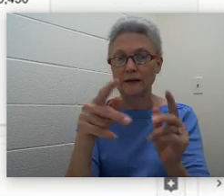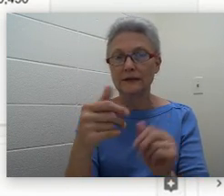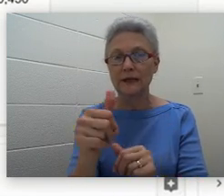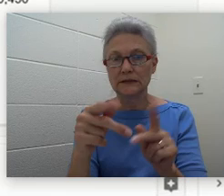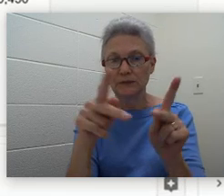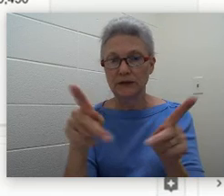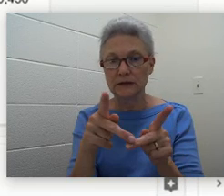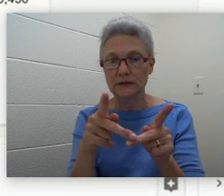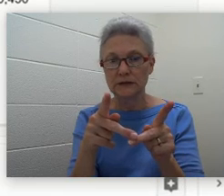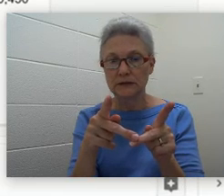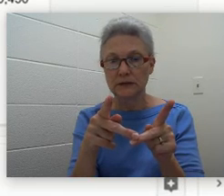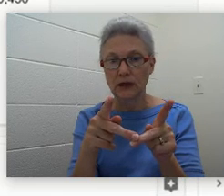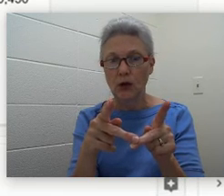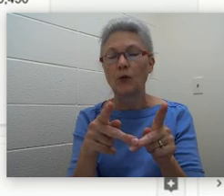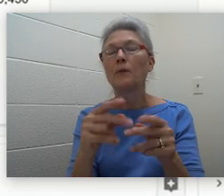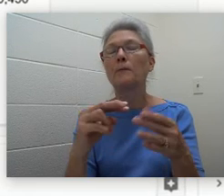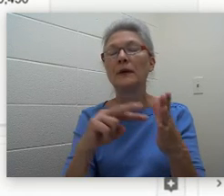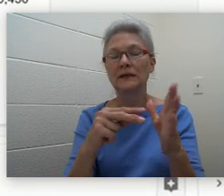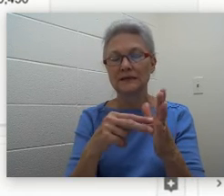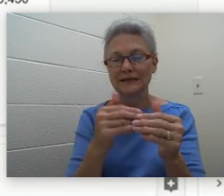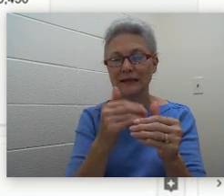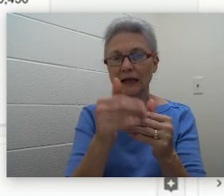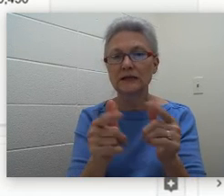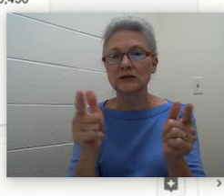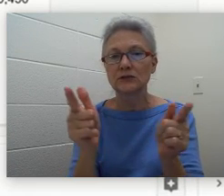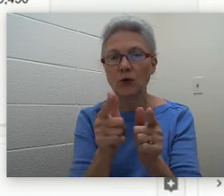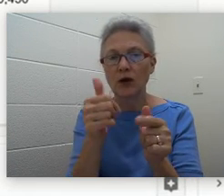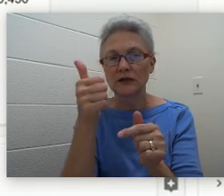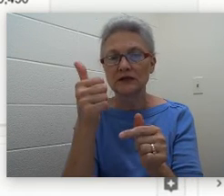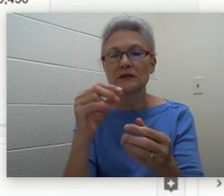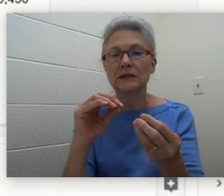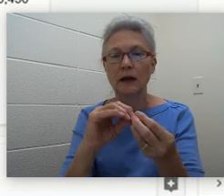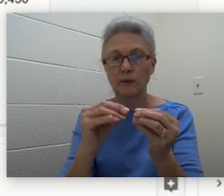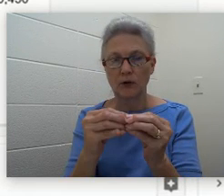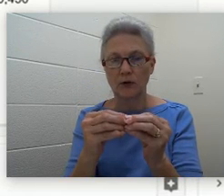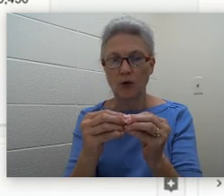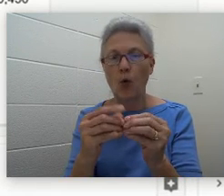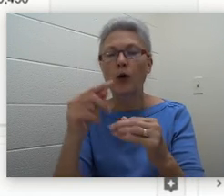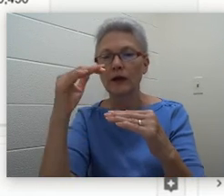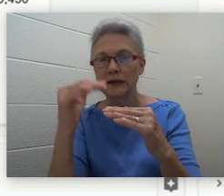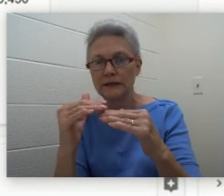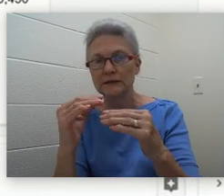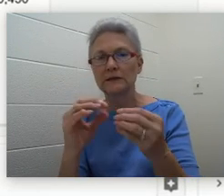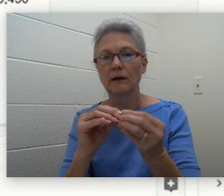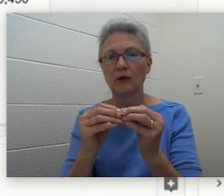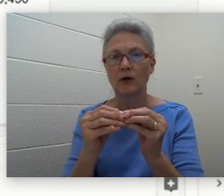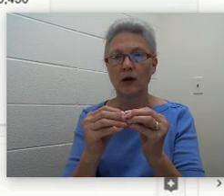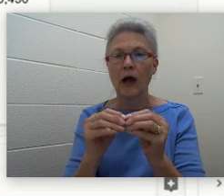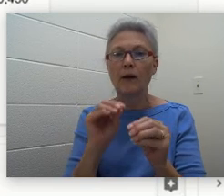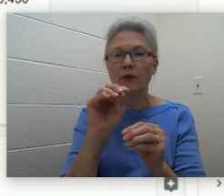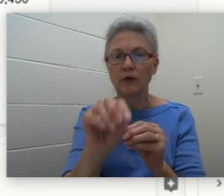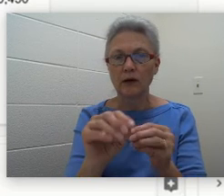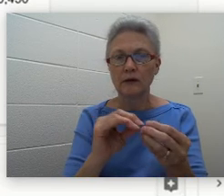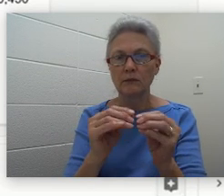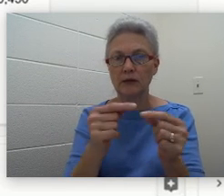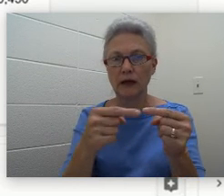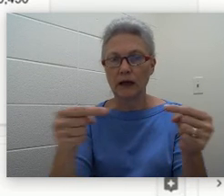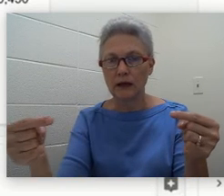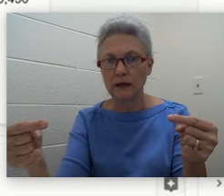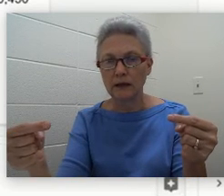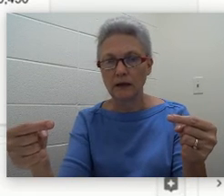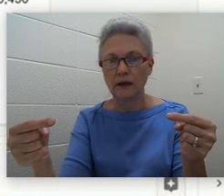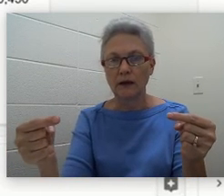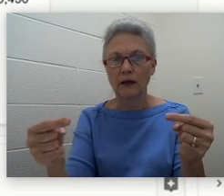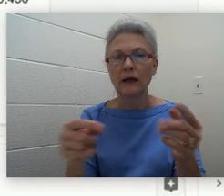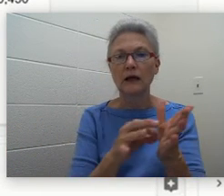10,416 has a 1 in the 10th place, which makes it the next smallest or least number. Again, I'll place this on my number line. When